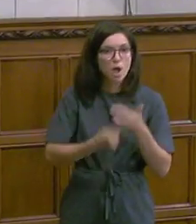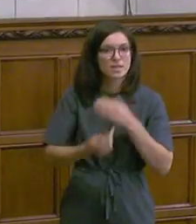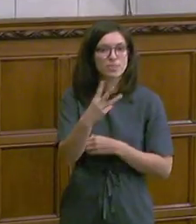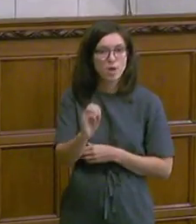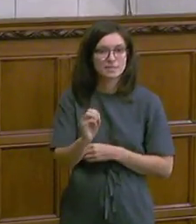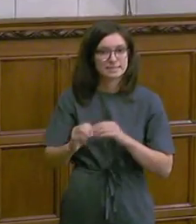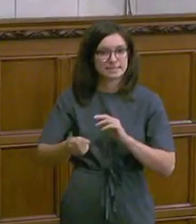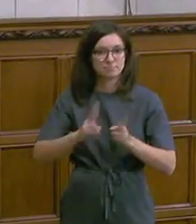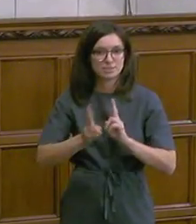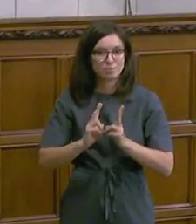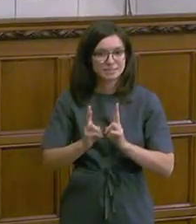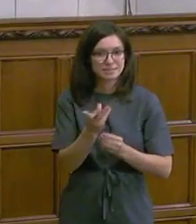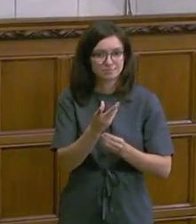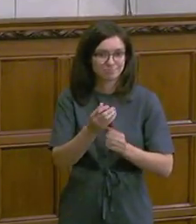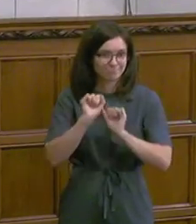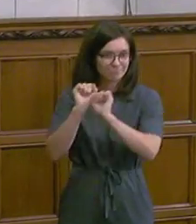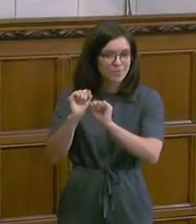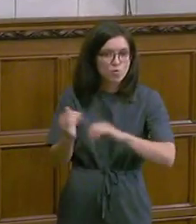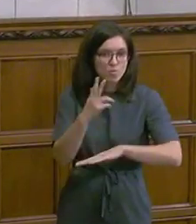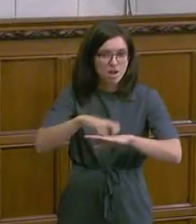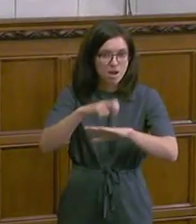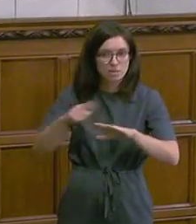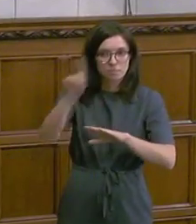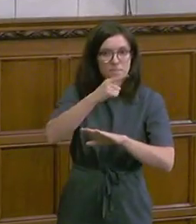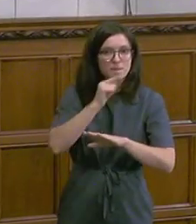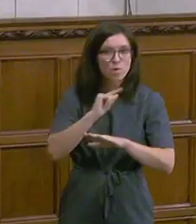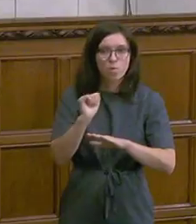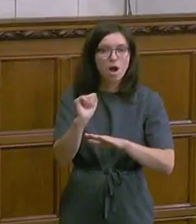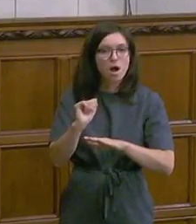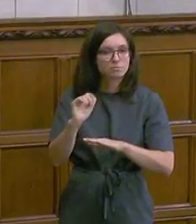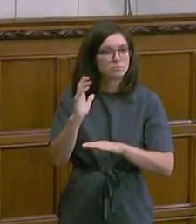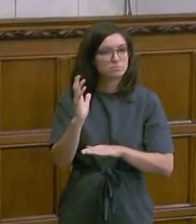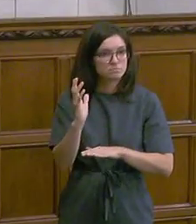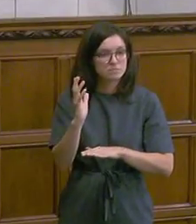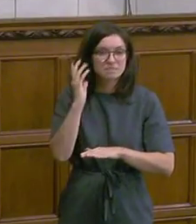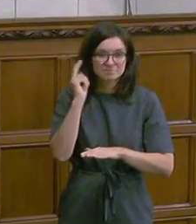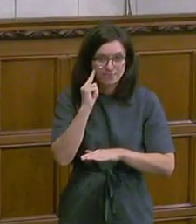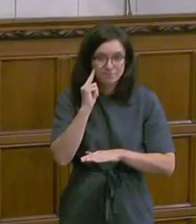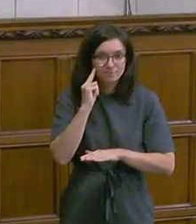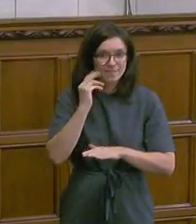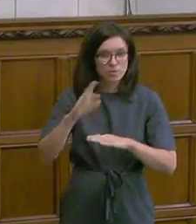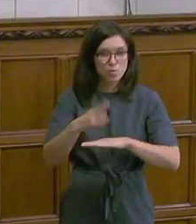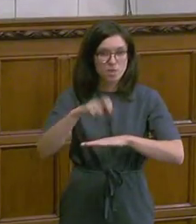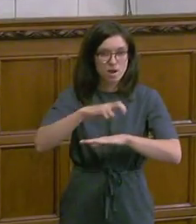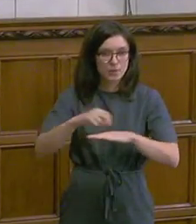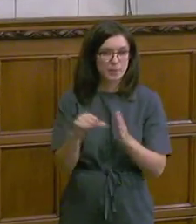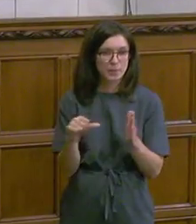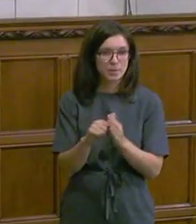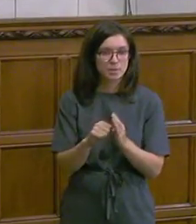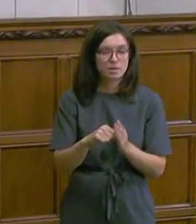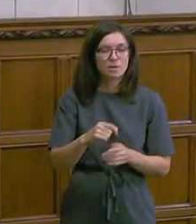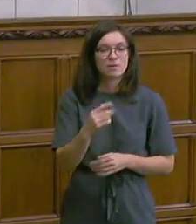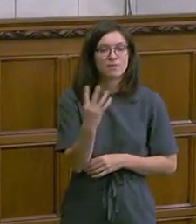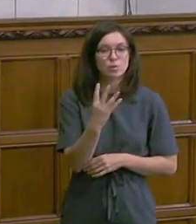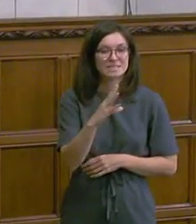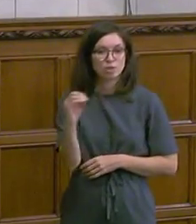there's an issue with being heard in Northern Ireland for those who are deaf. There are some 1,400 deaf children,